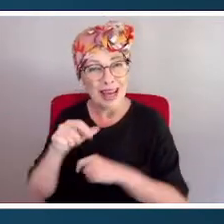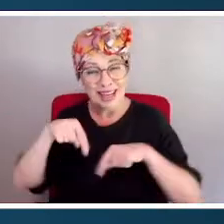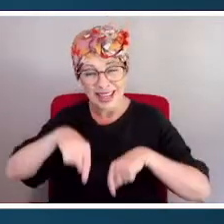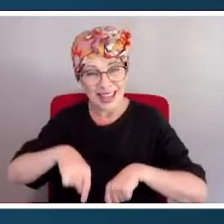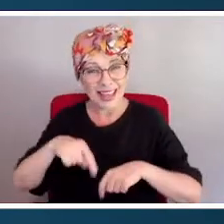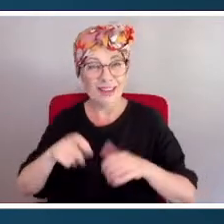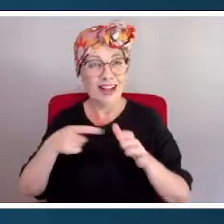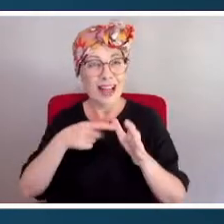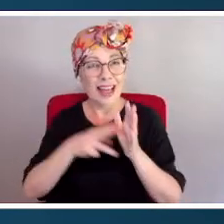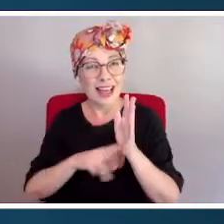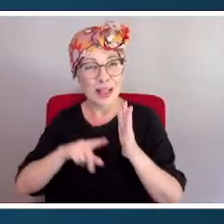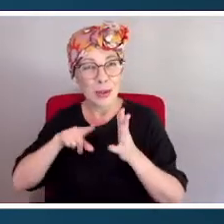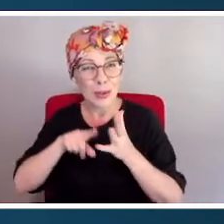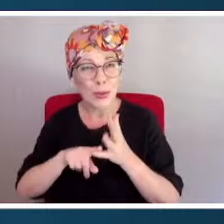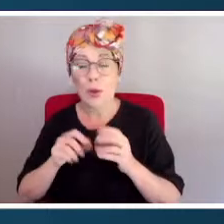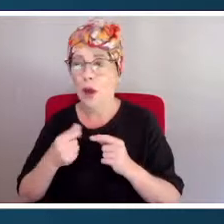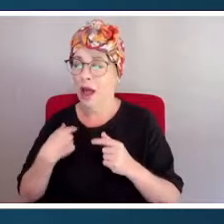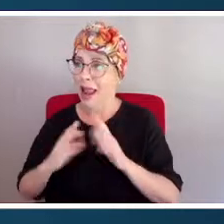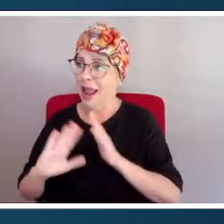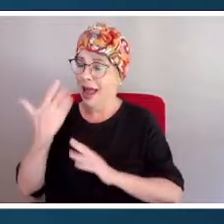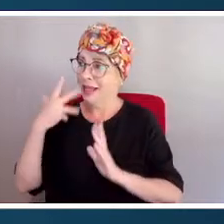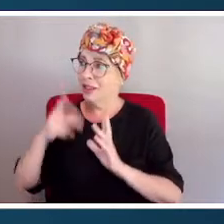here last in 2012,